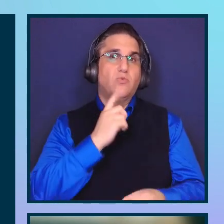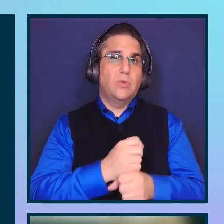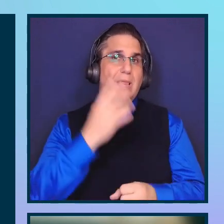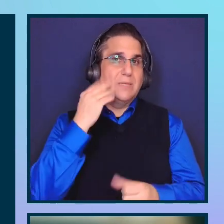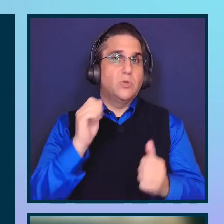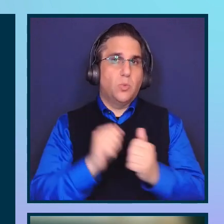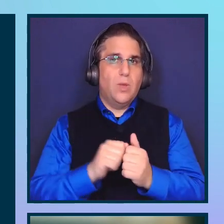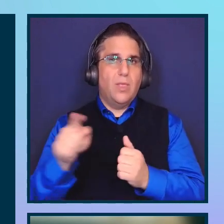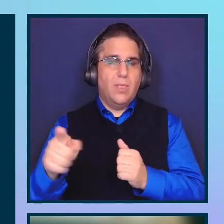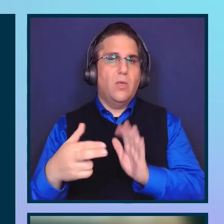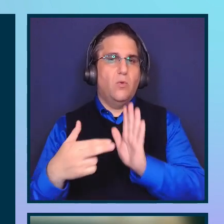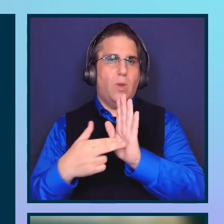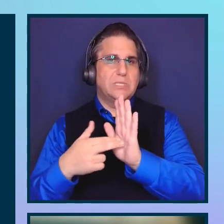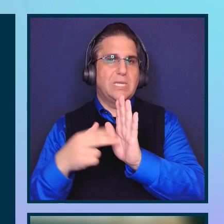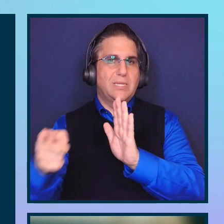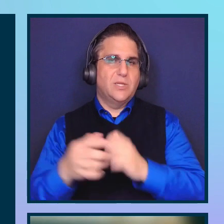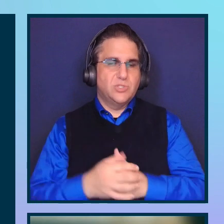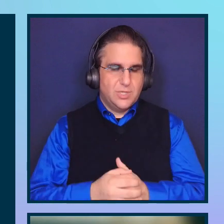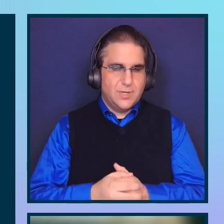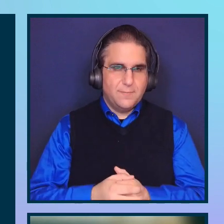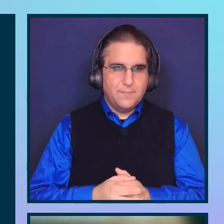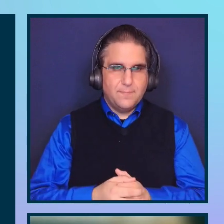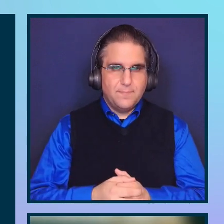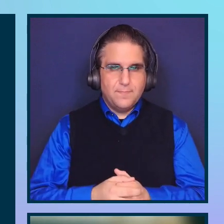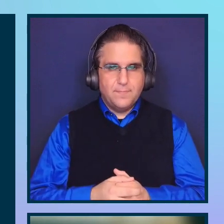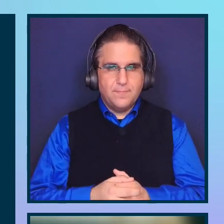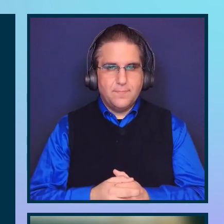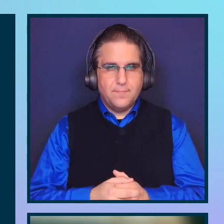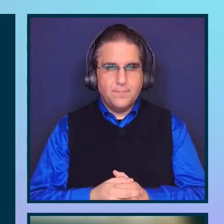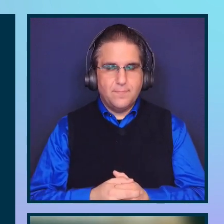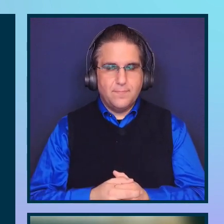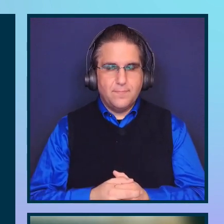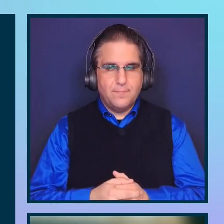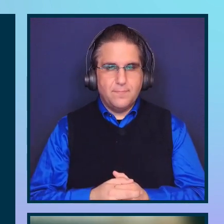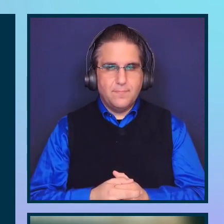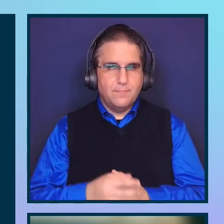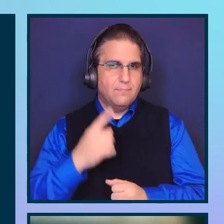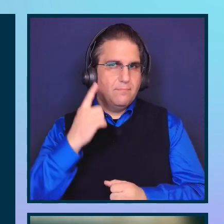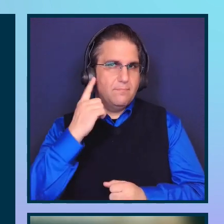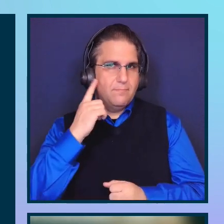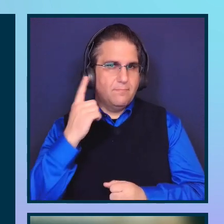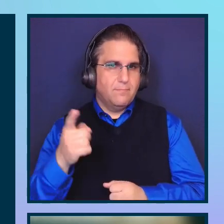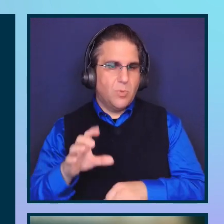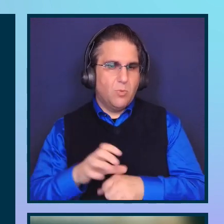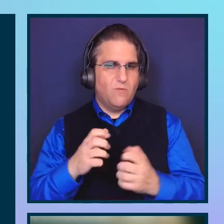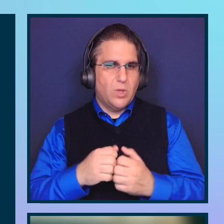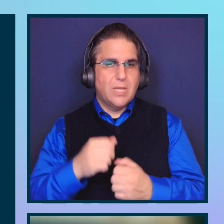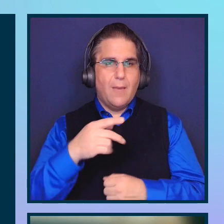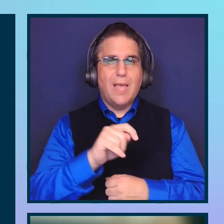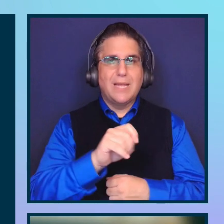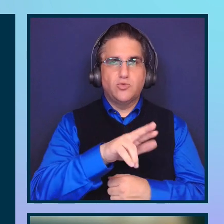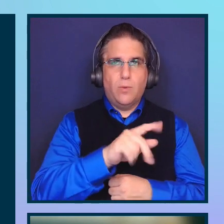becomes when we are actually using accessibility representation for these custom controls. Plant is repotted. Switch